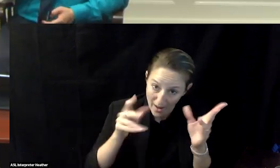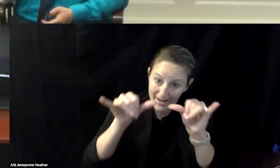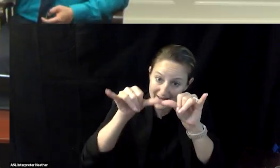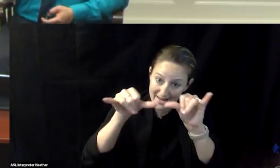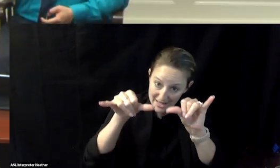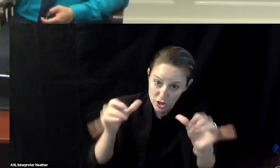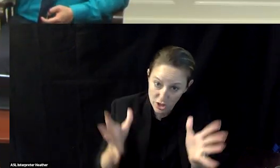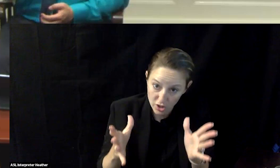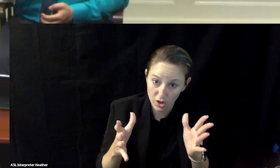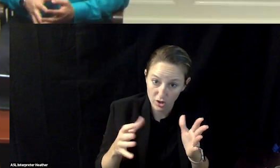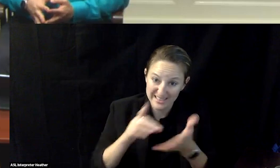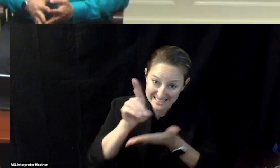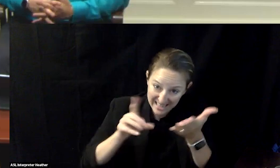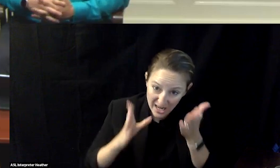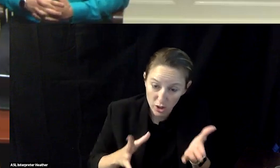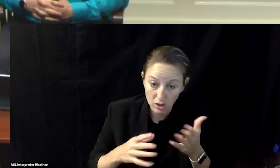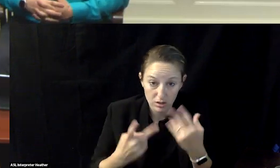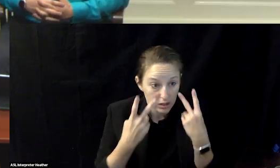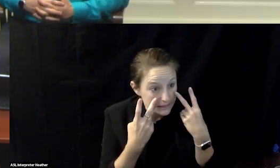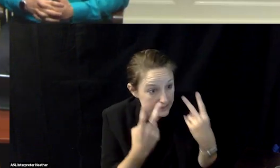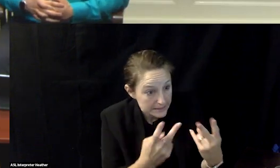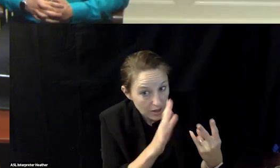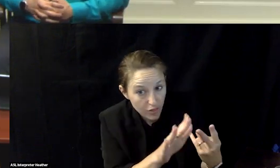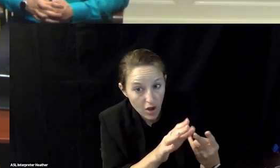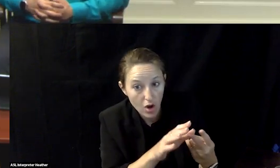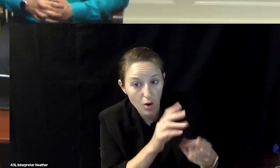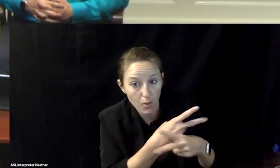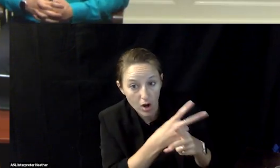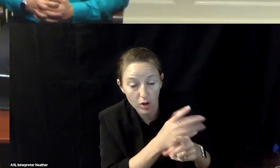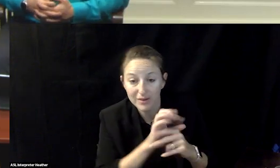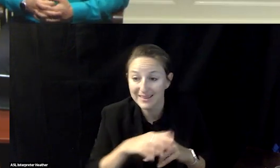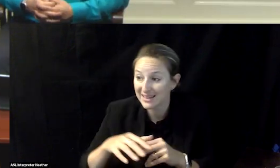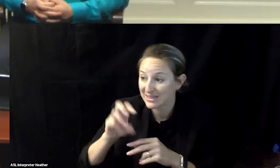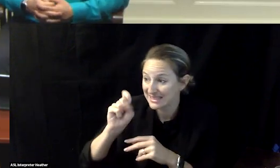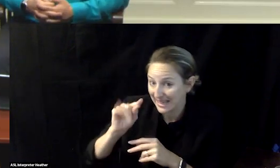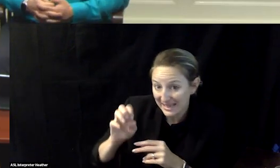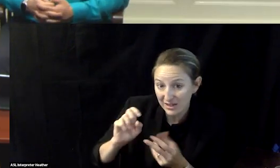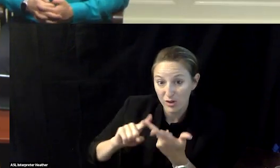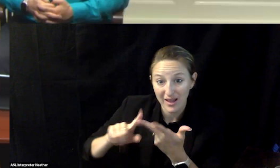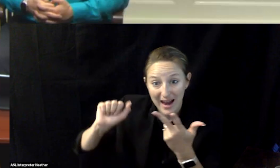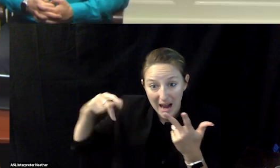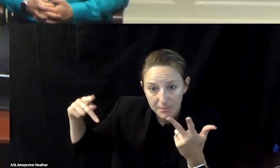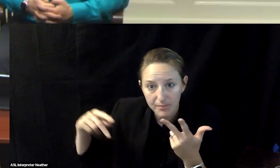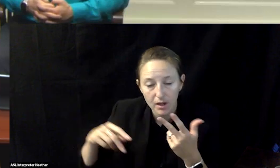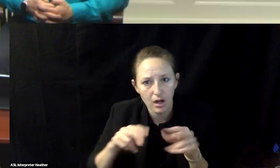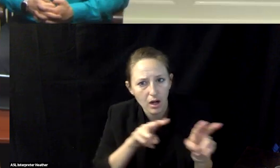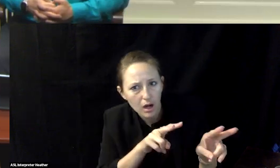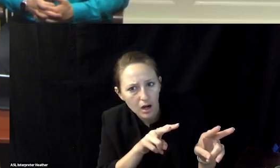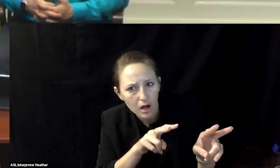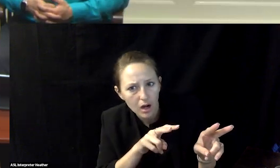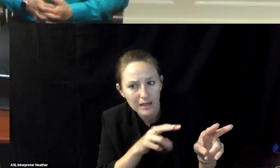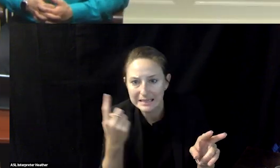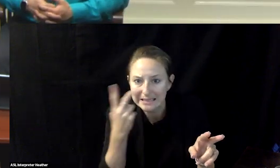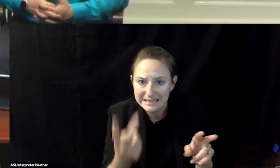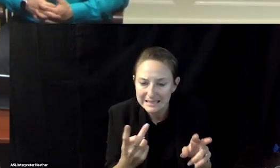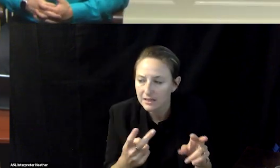their product or their site or their app being used, and showing the good and the